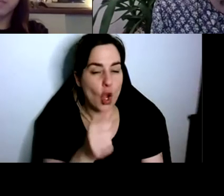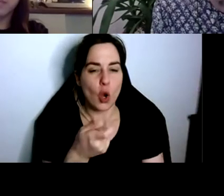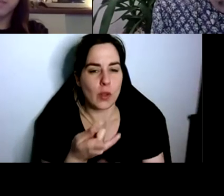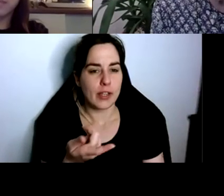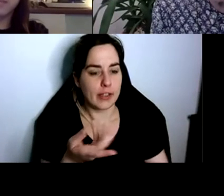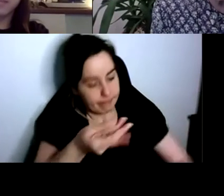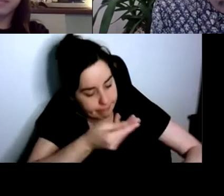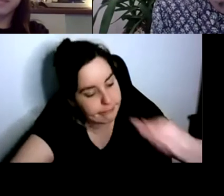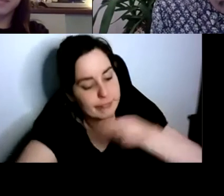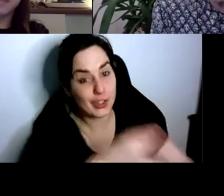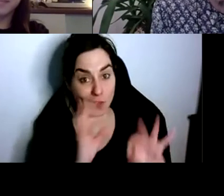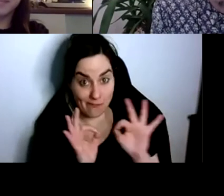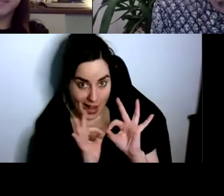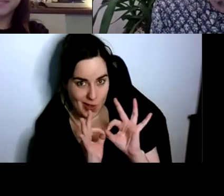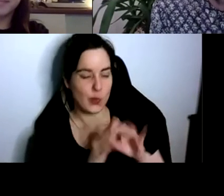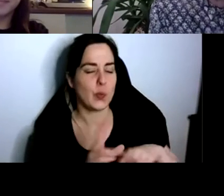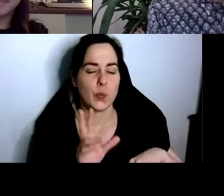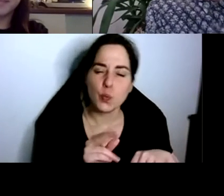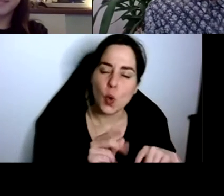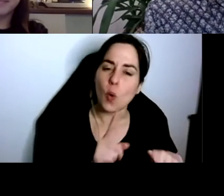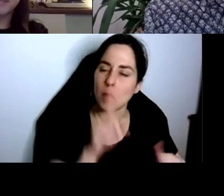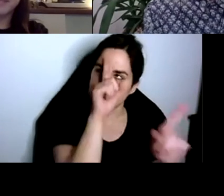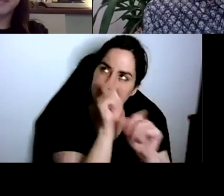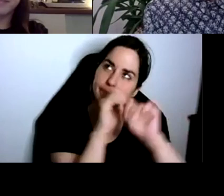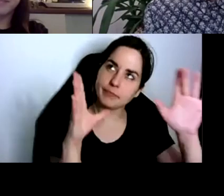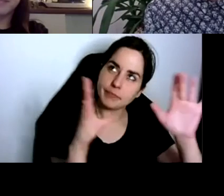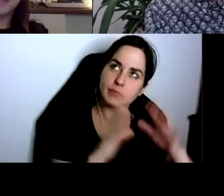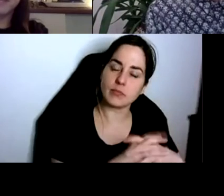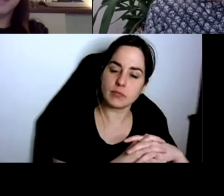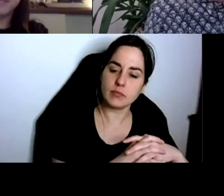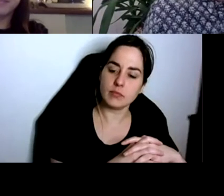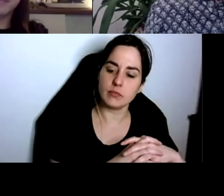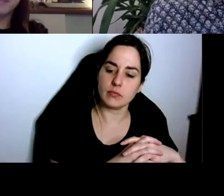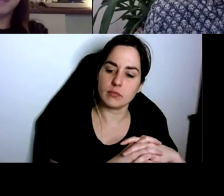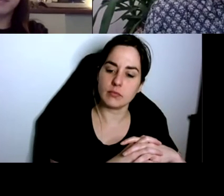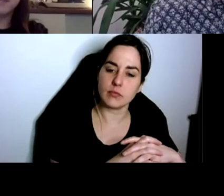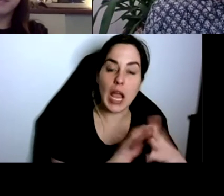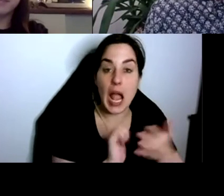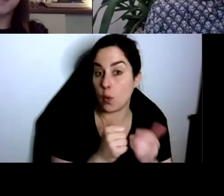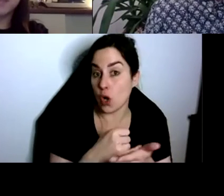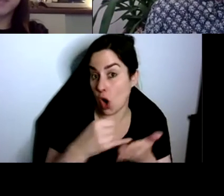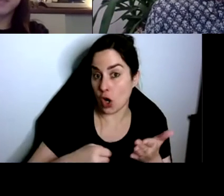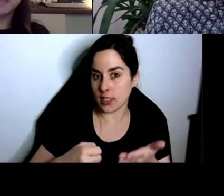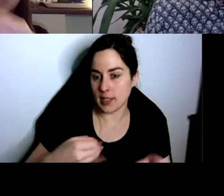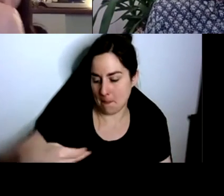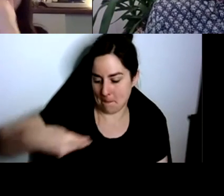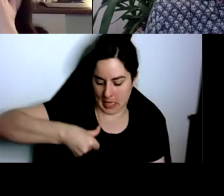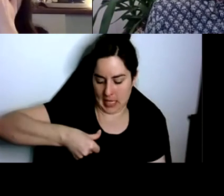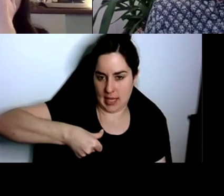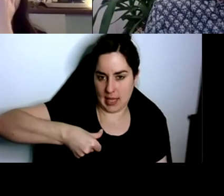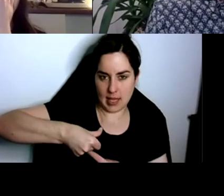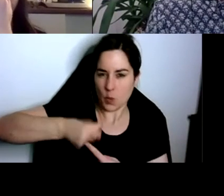create. So I'm thinking about all the ways that, you know, artists get paid and able to, you know, create